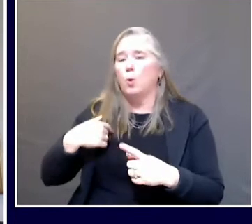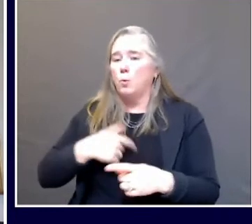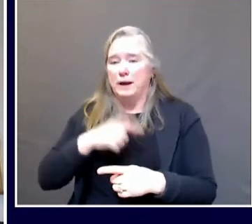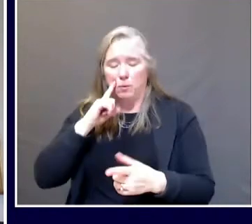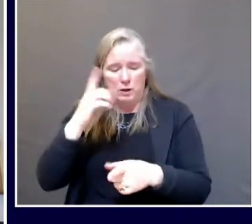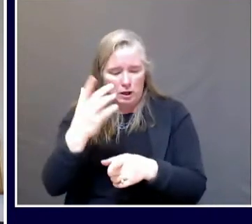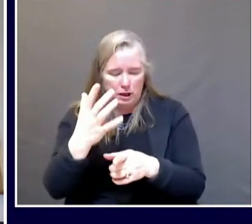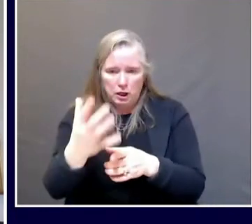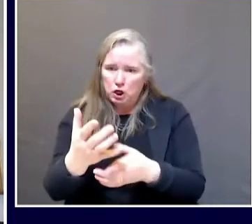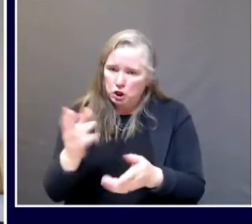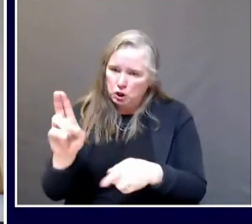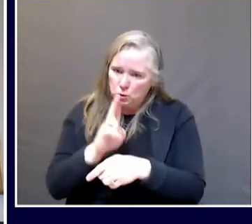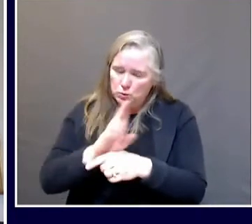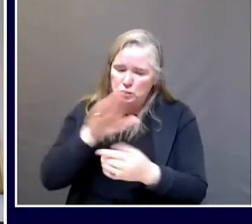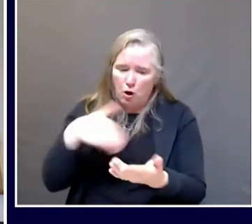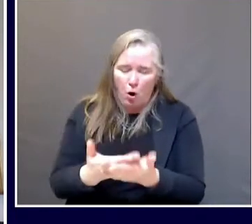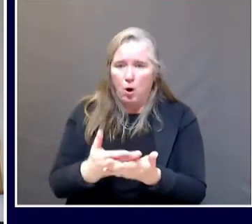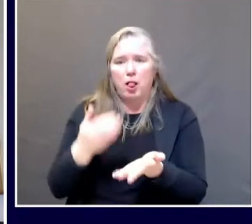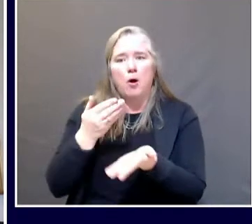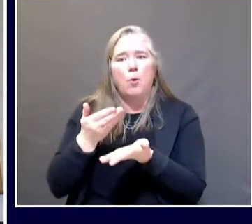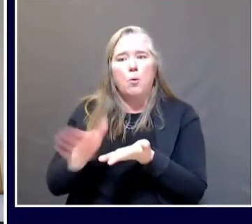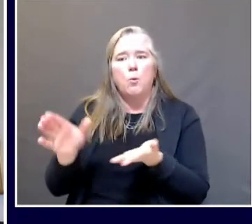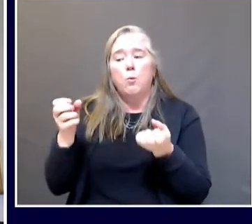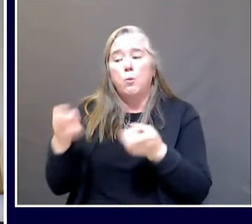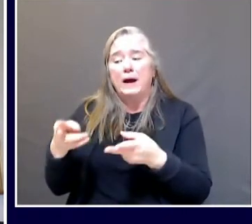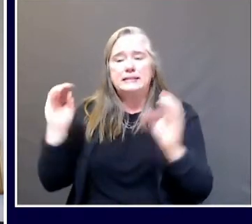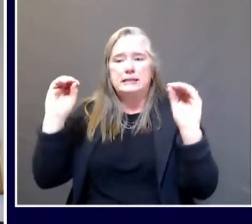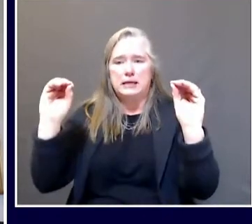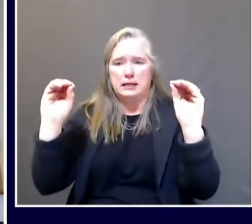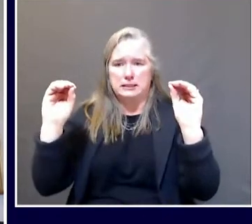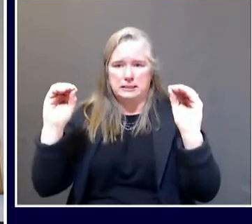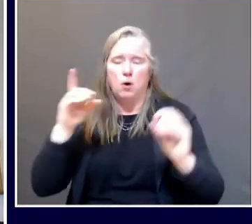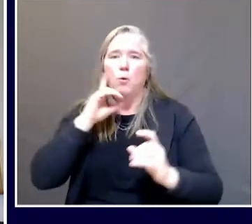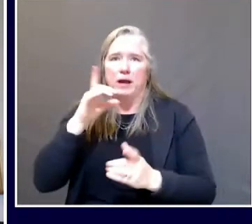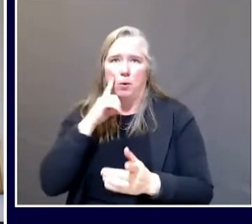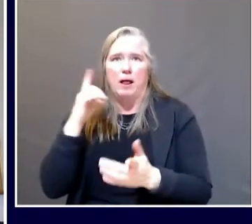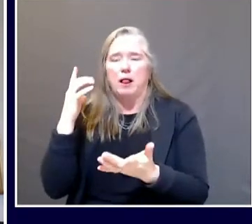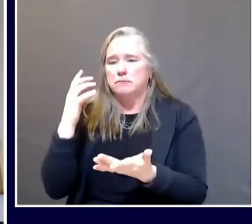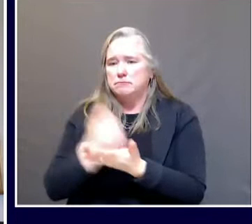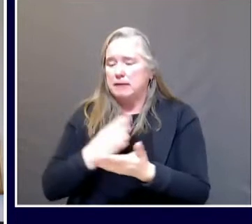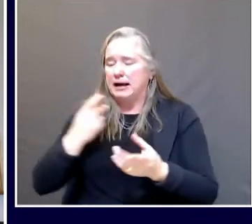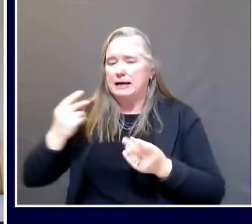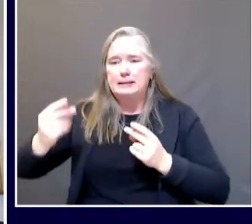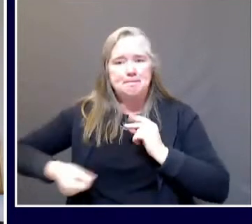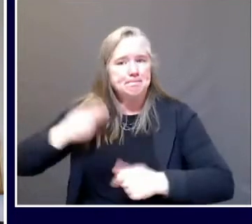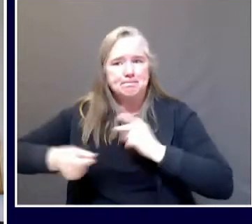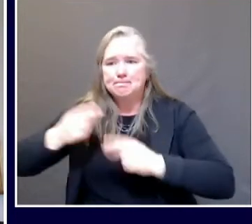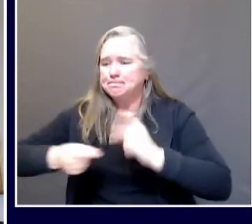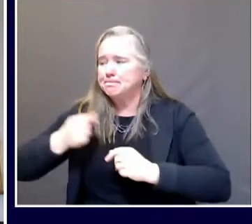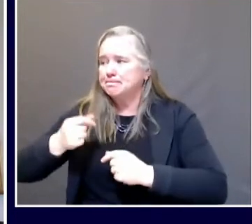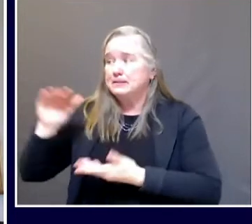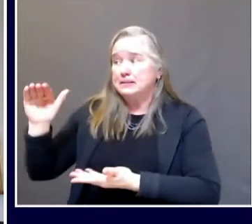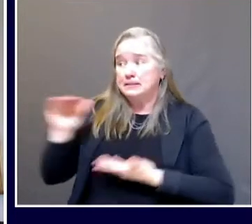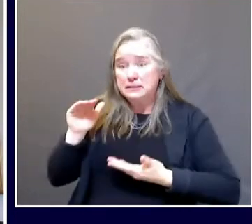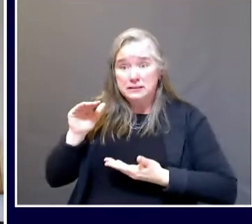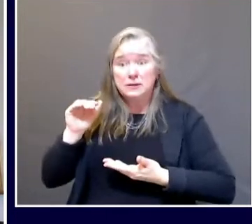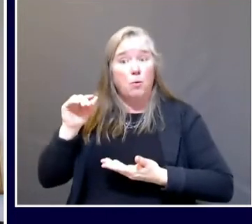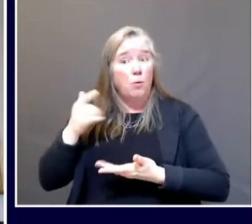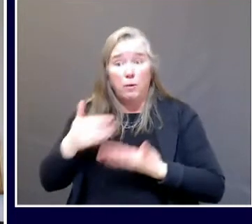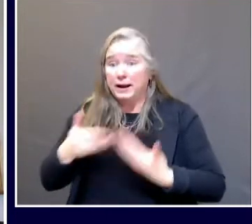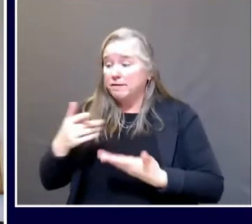But I just don't have primary insight into what those production capacities and production ramps look like.